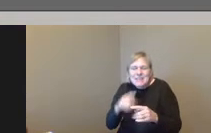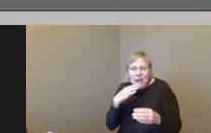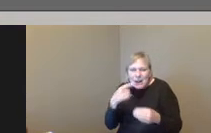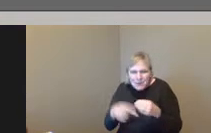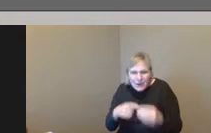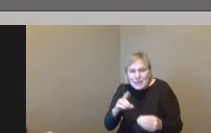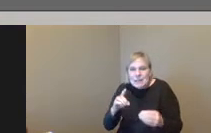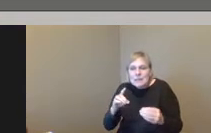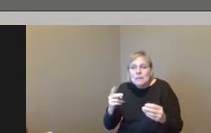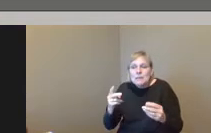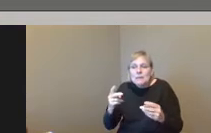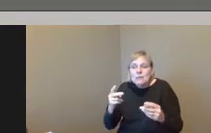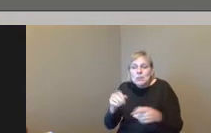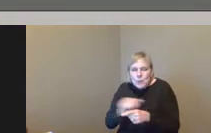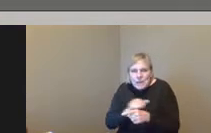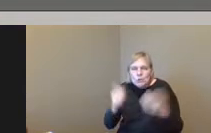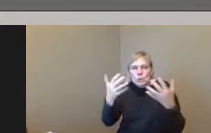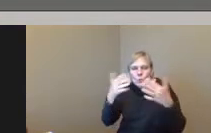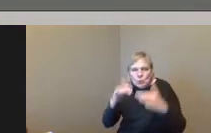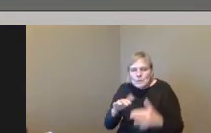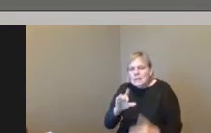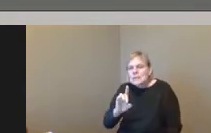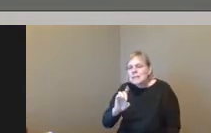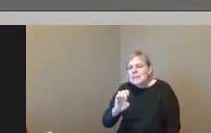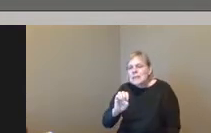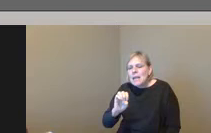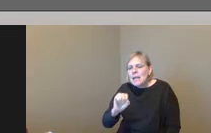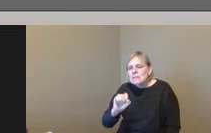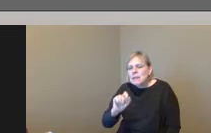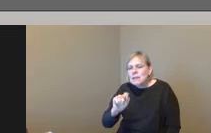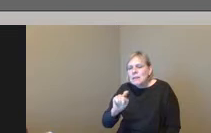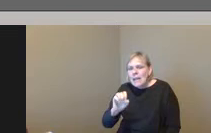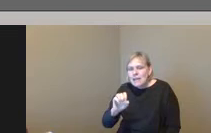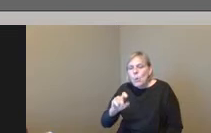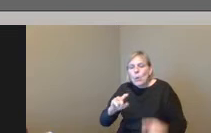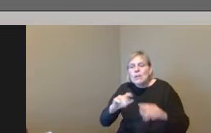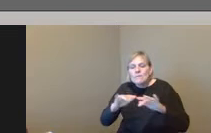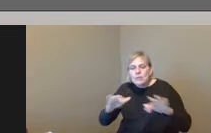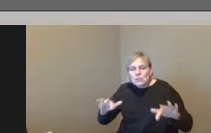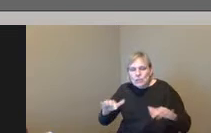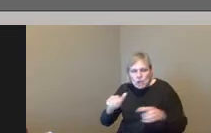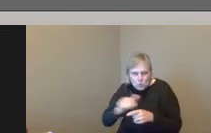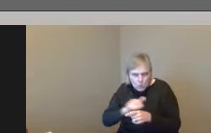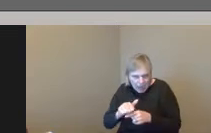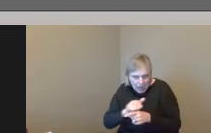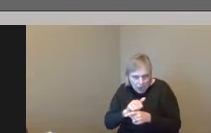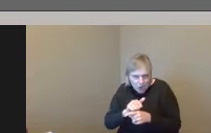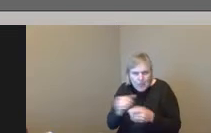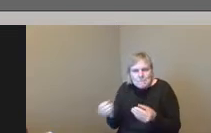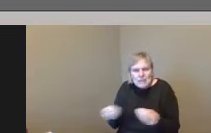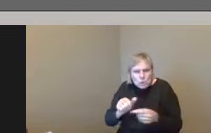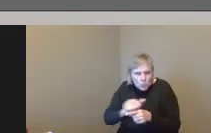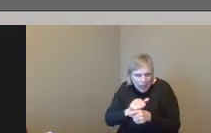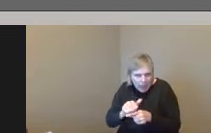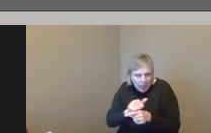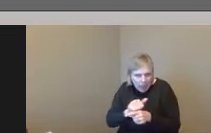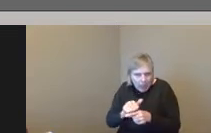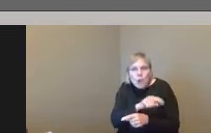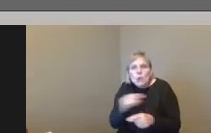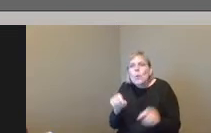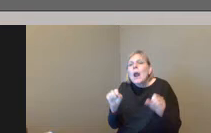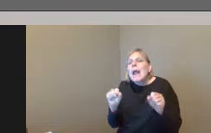about de-escalation training, when you talk about diversity and inclusion training, when you talk about mediation training, that you're